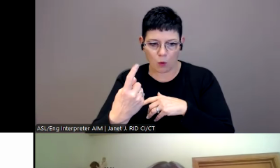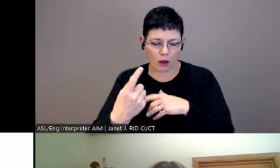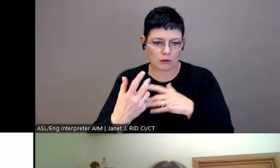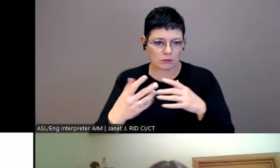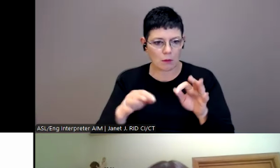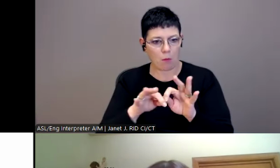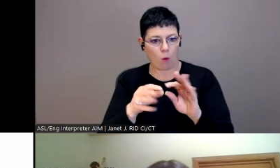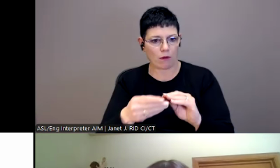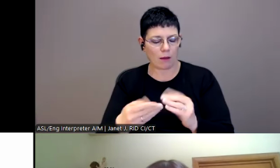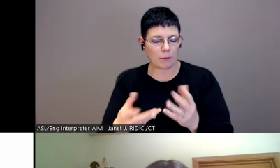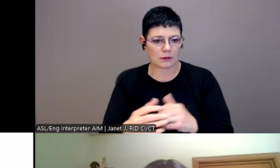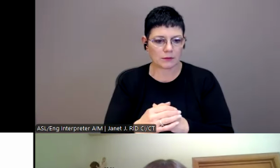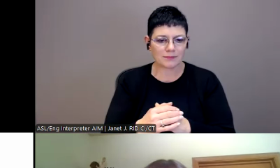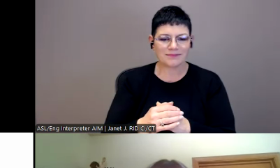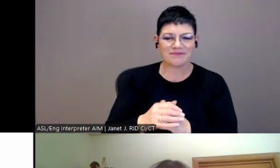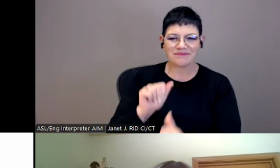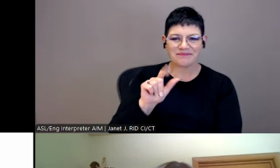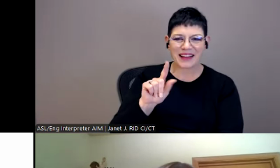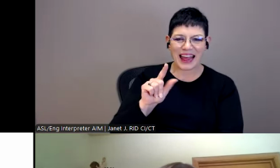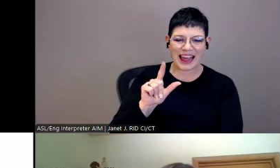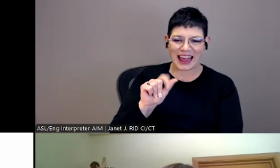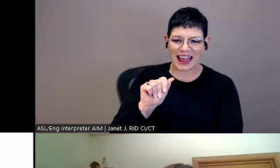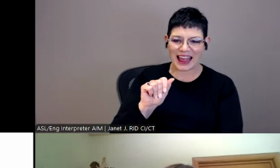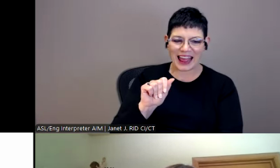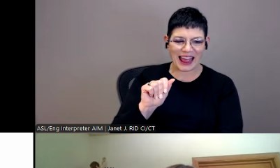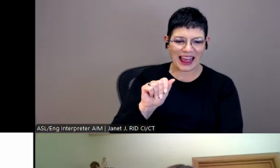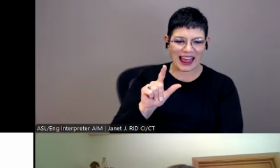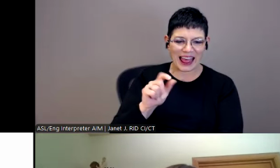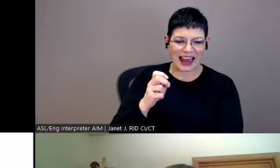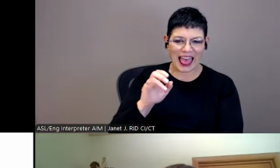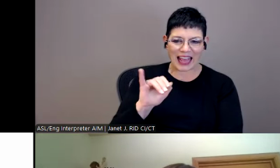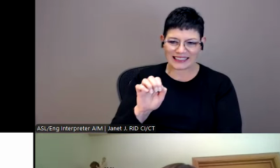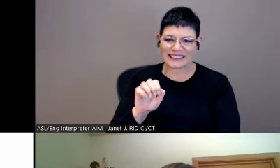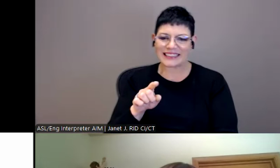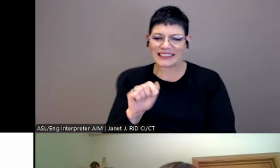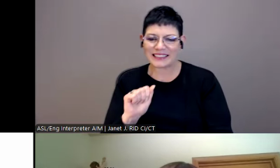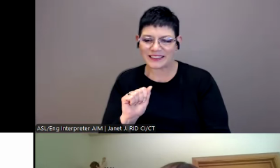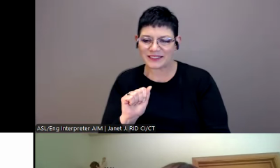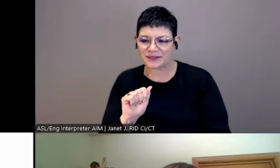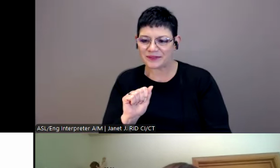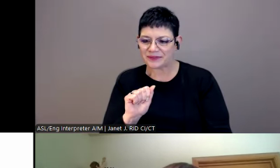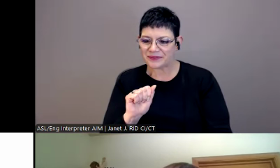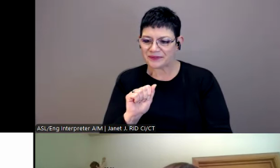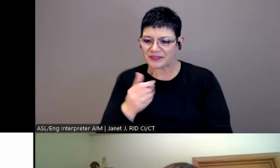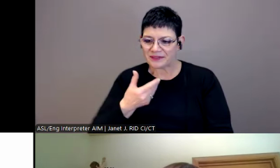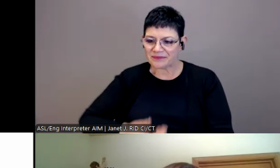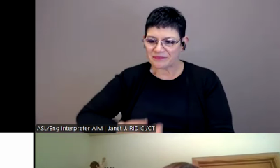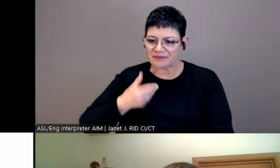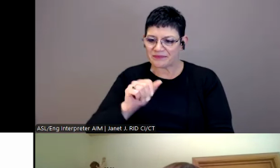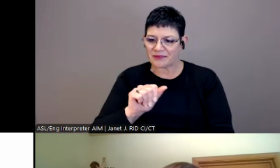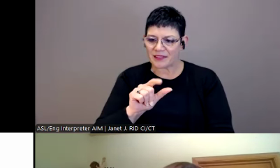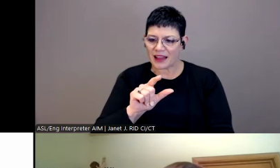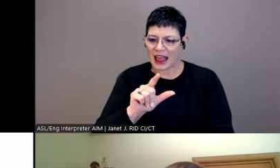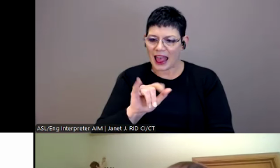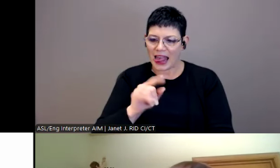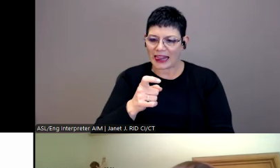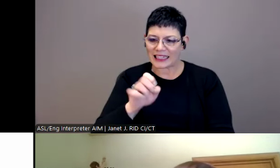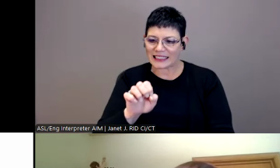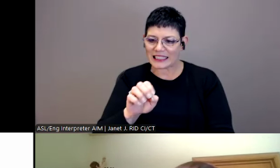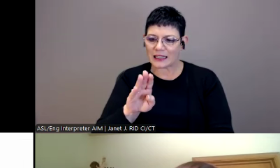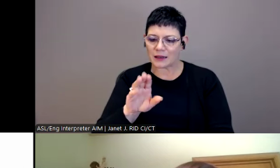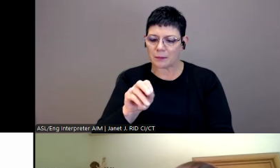there. Thank you, everyone, and thank you for joining us. This is Alex Minardi, and I am not